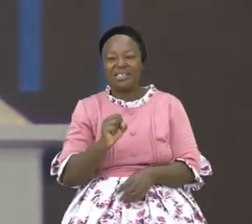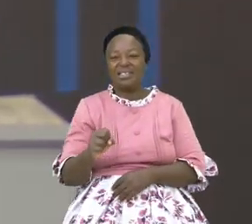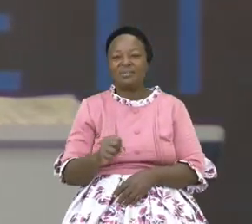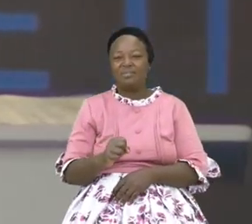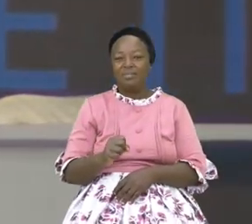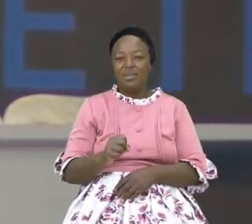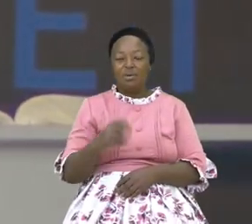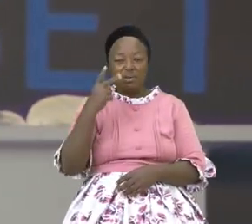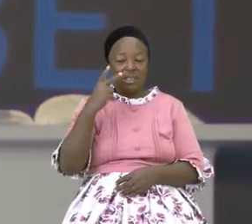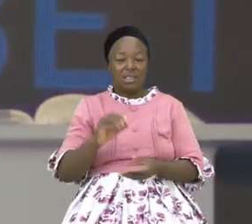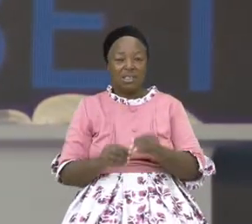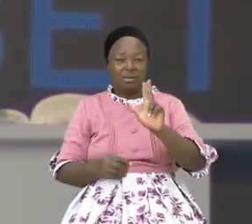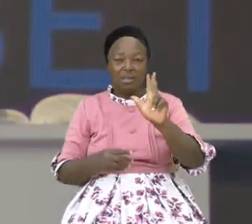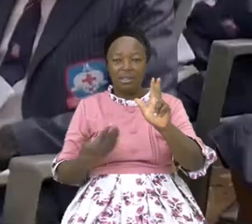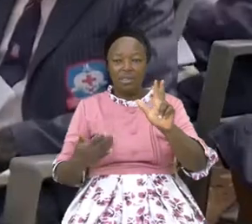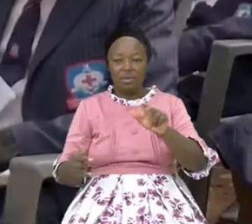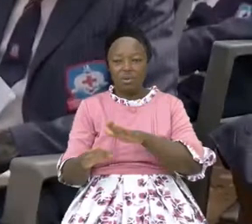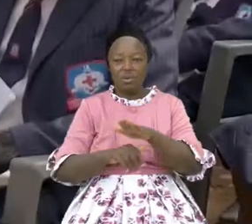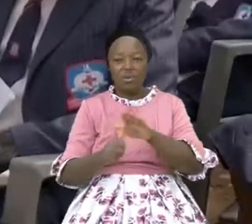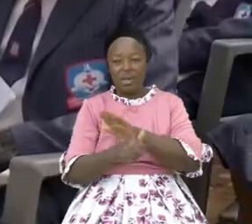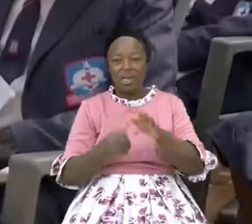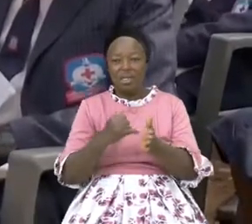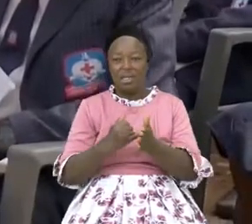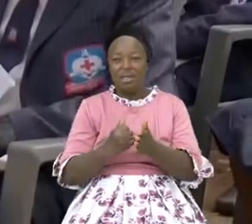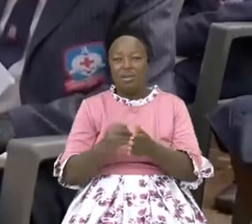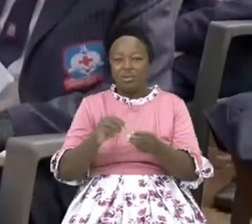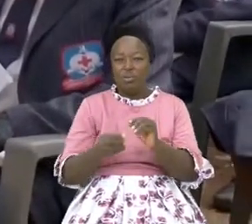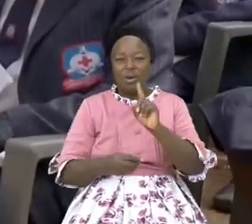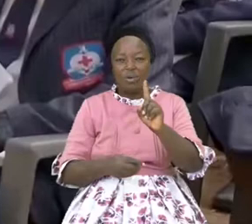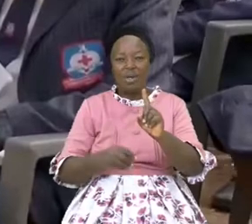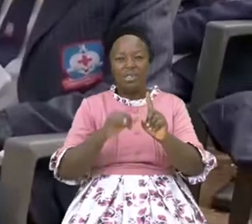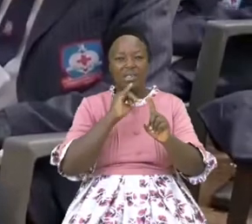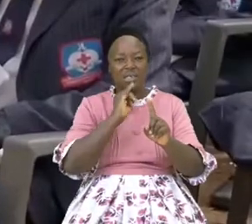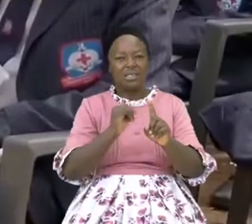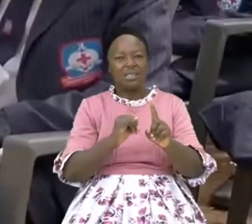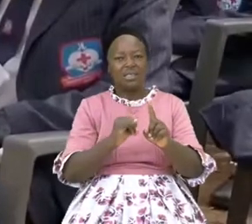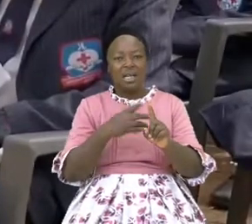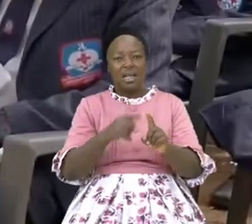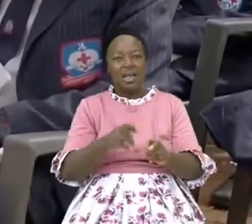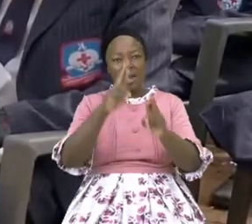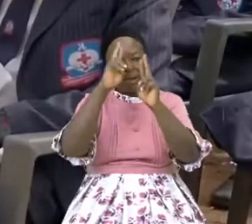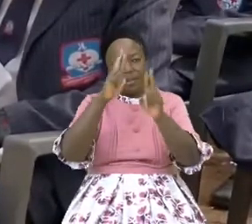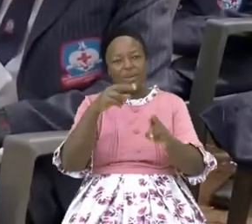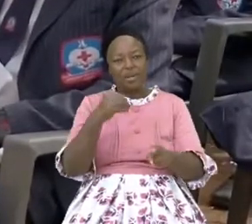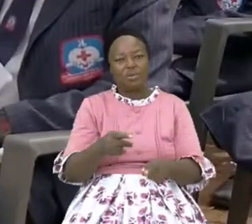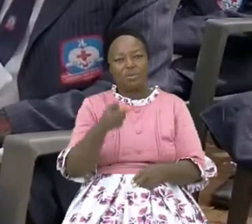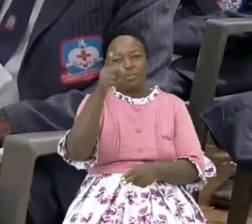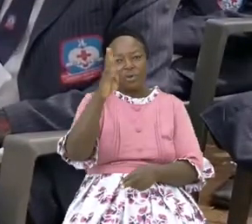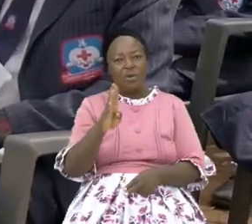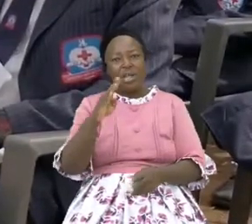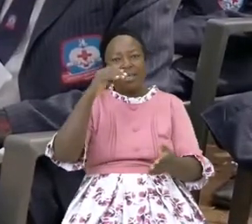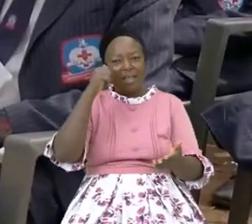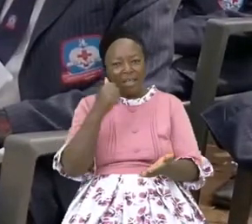here. Look at this. Number one, the integrity of God in amen. When